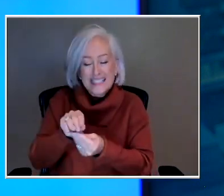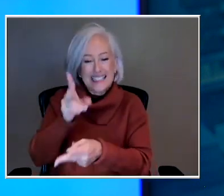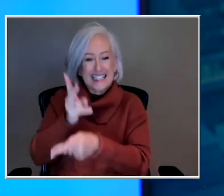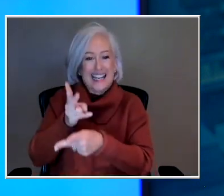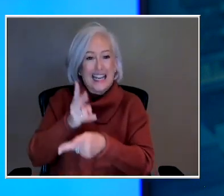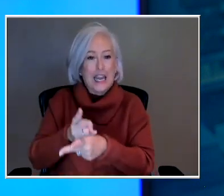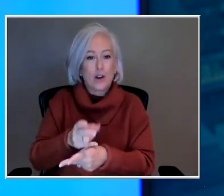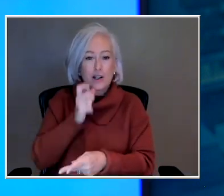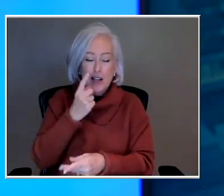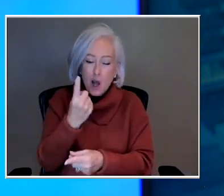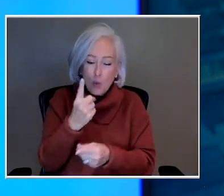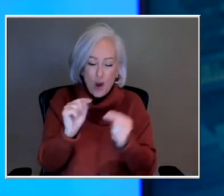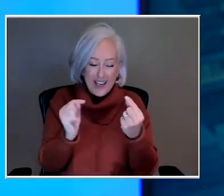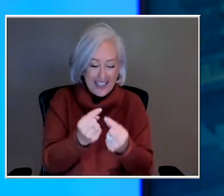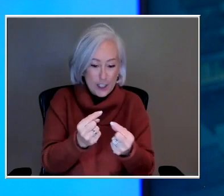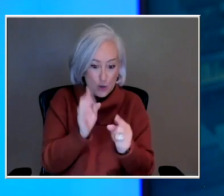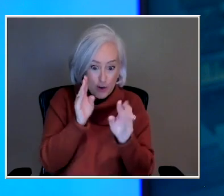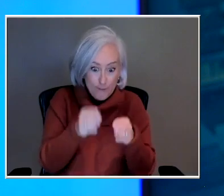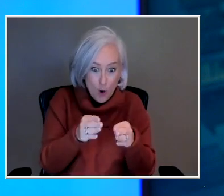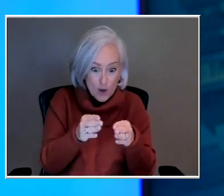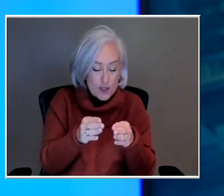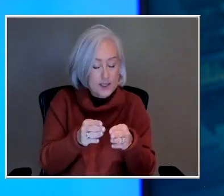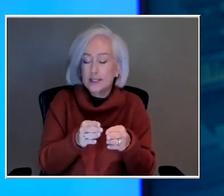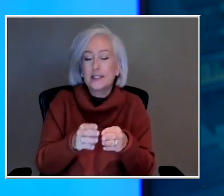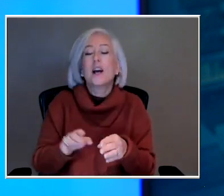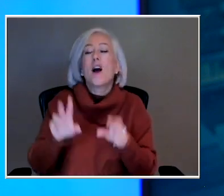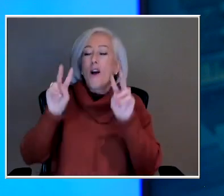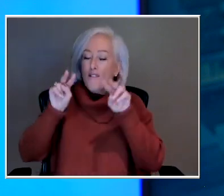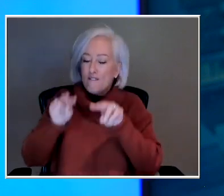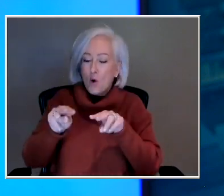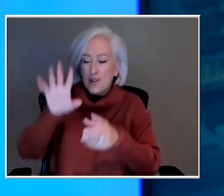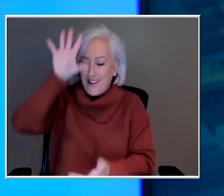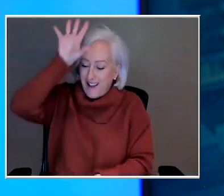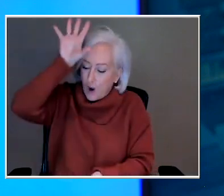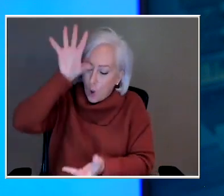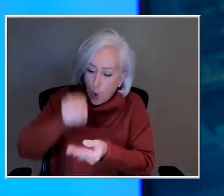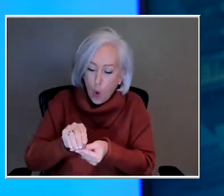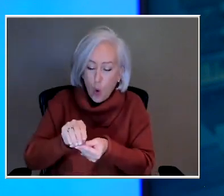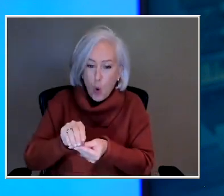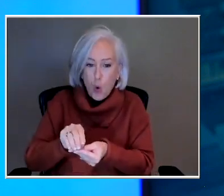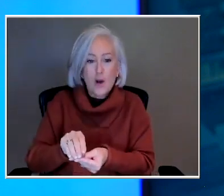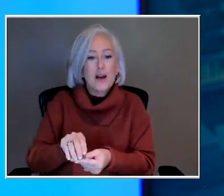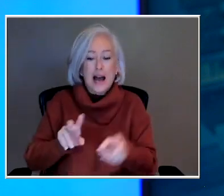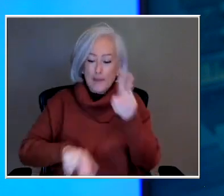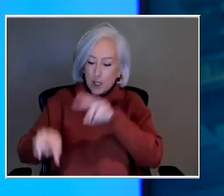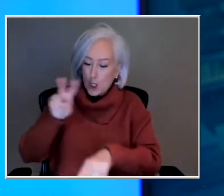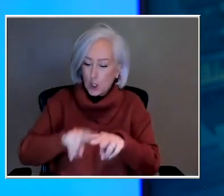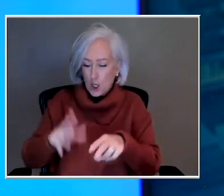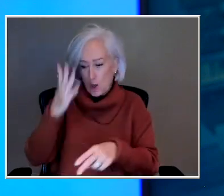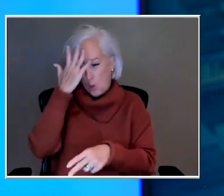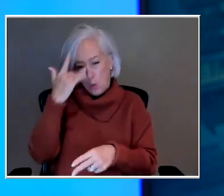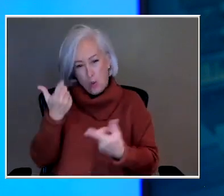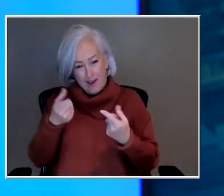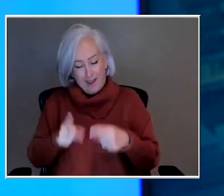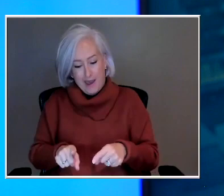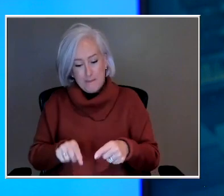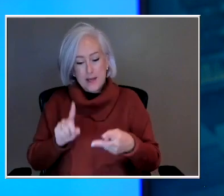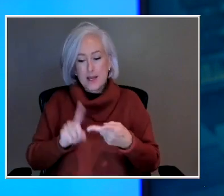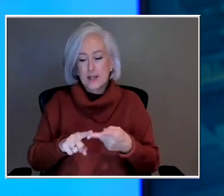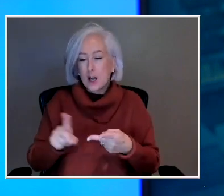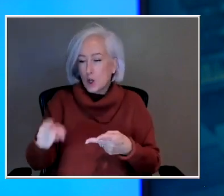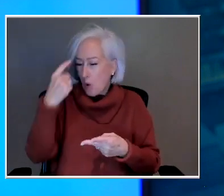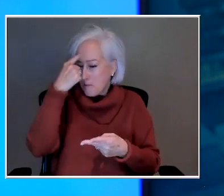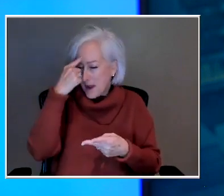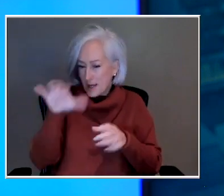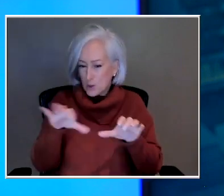when you come in for clinical care, I'm not going to just treat you for your injury. I'm going to assess, well, why did that happen? What was your mind state? What was your biomechanics?